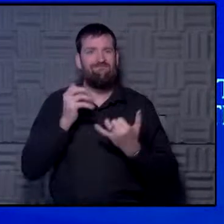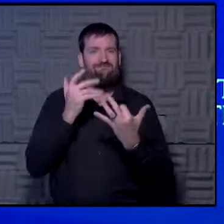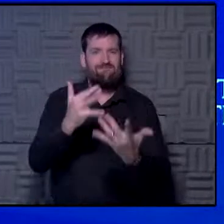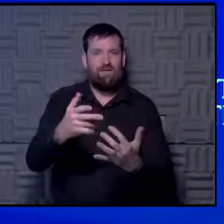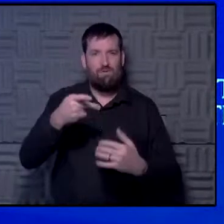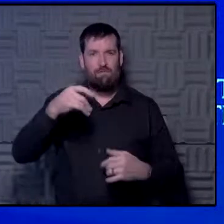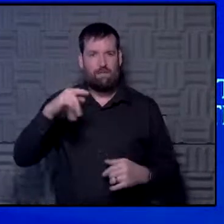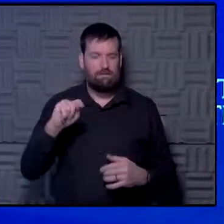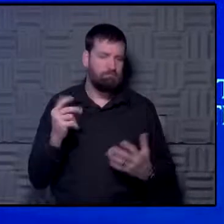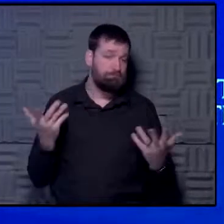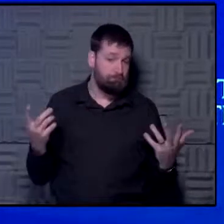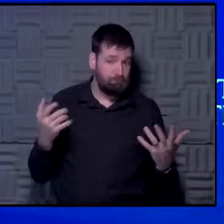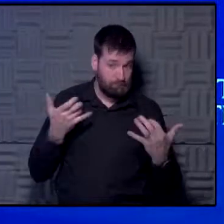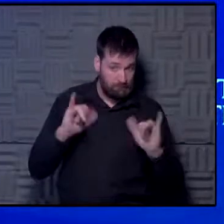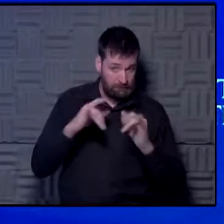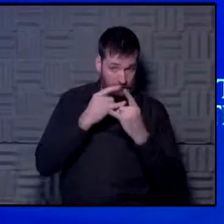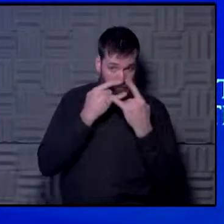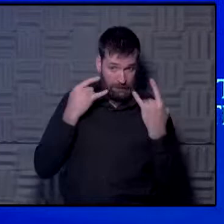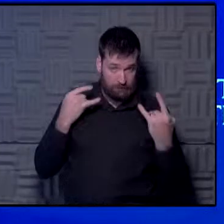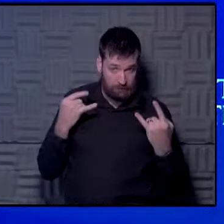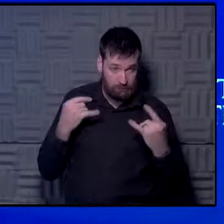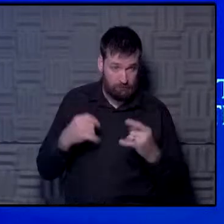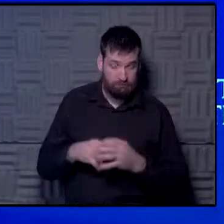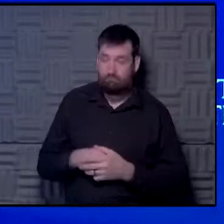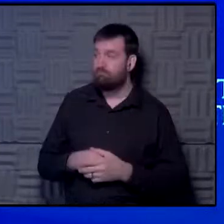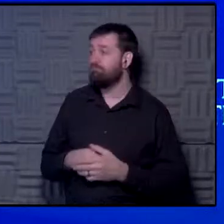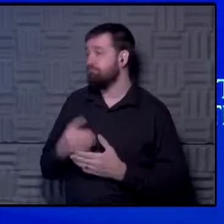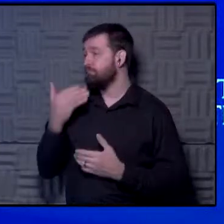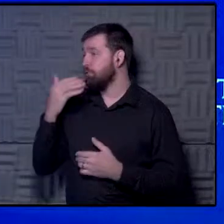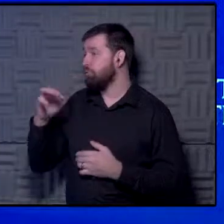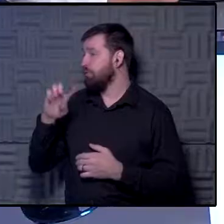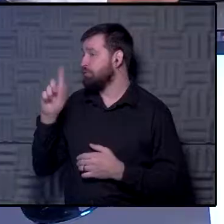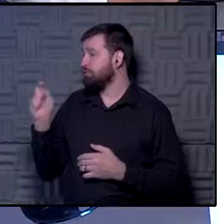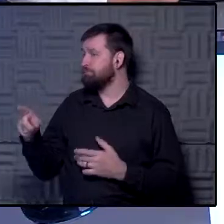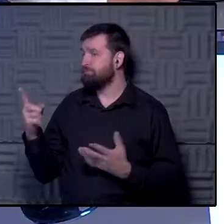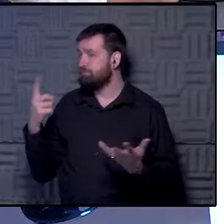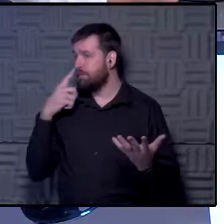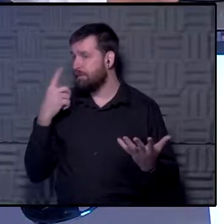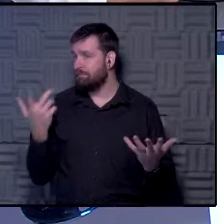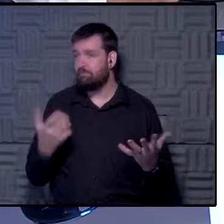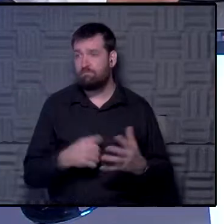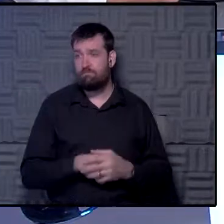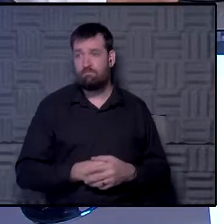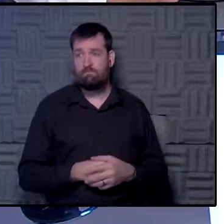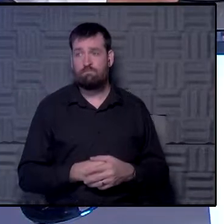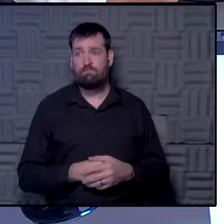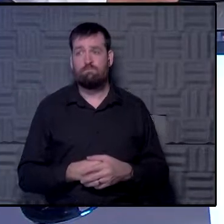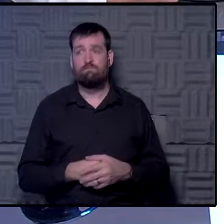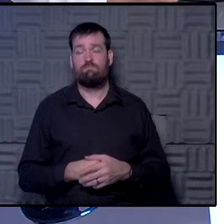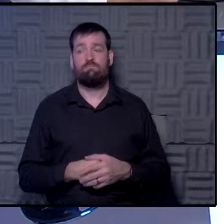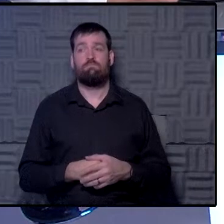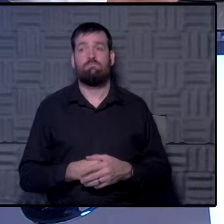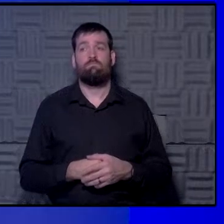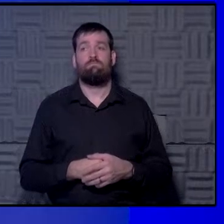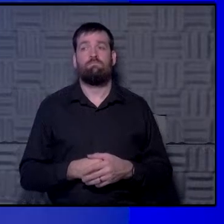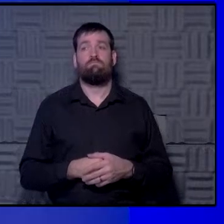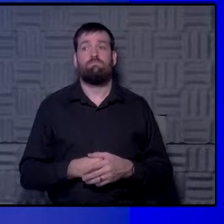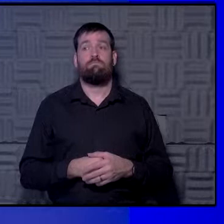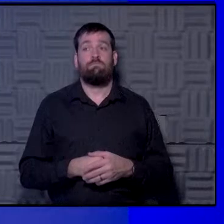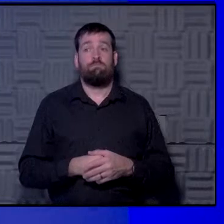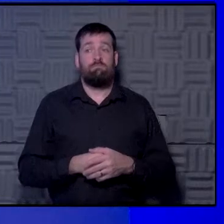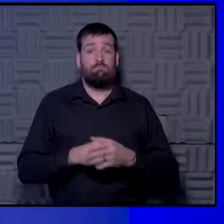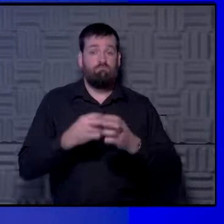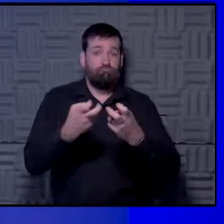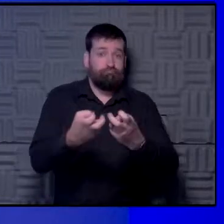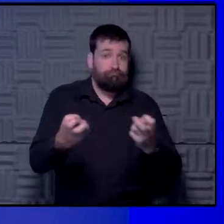year. What about it? You still have to have a mask on. yeah, that's a great question, Hawk. What are you thinking? Yeah, I think if you can,